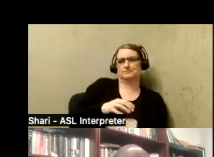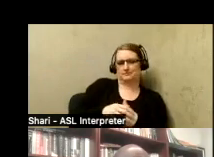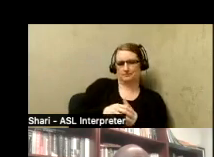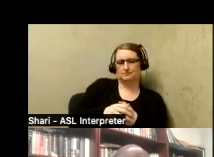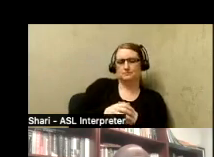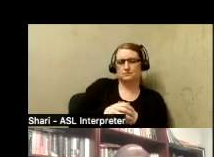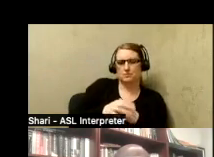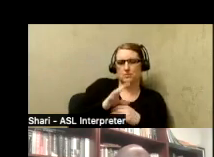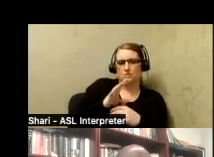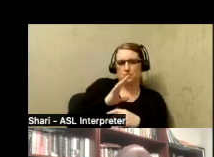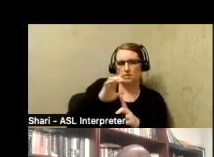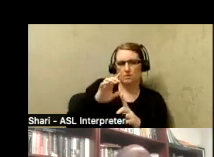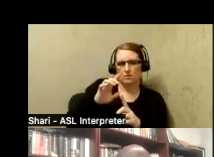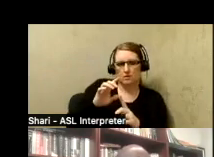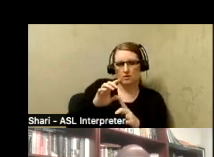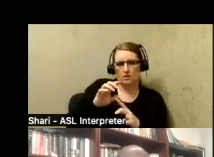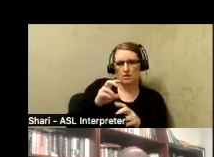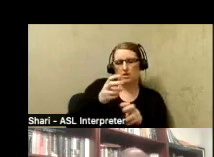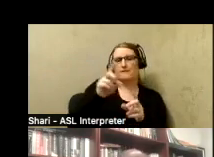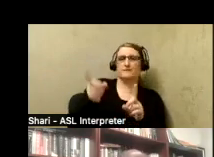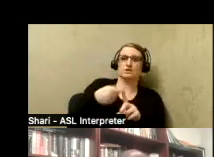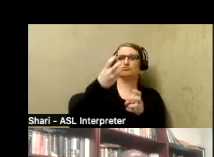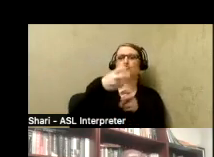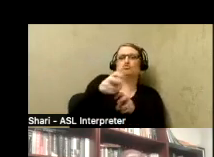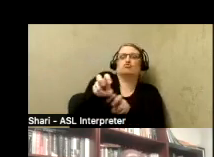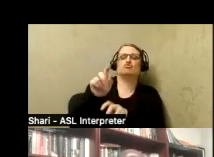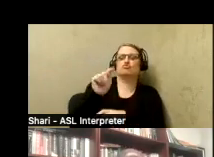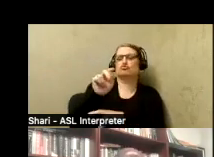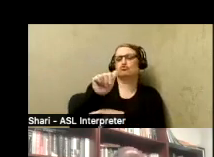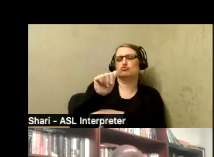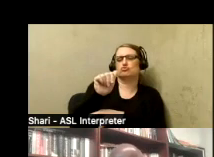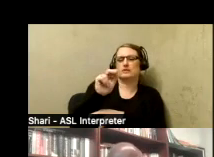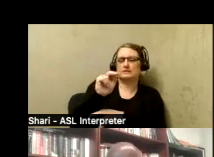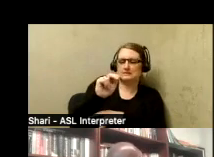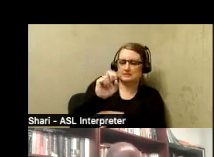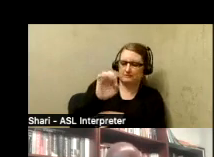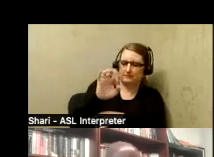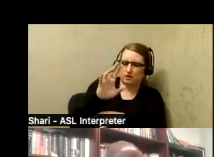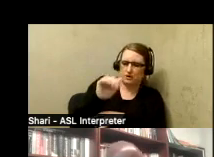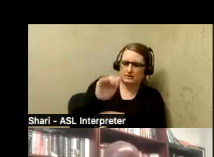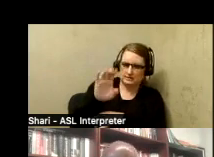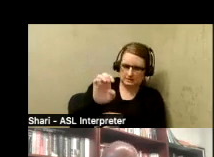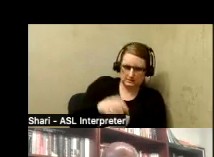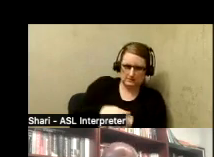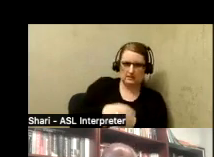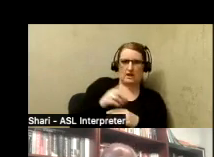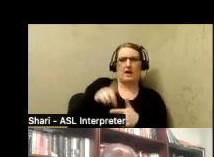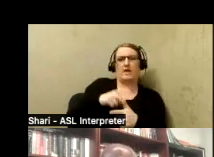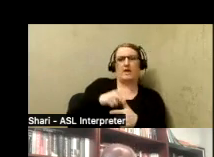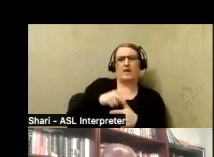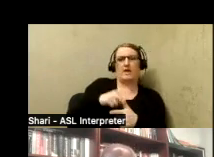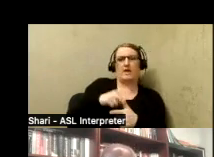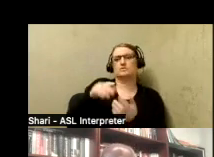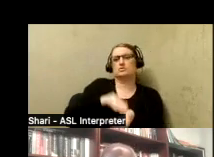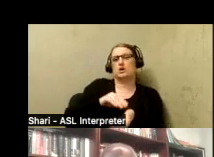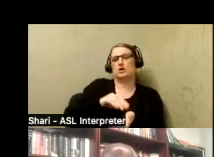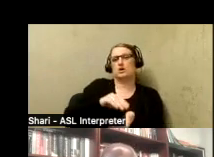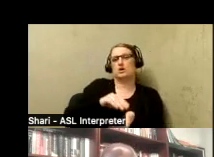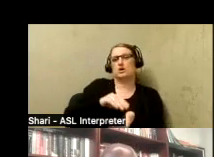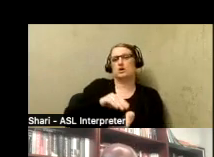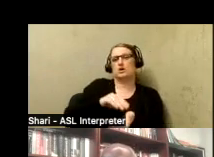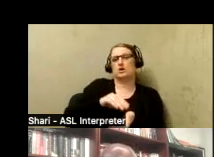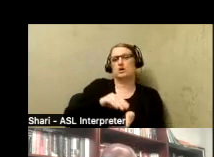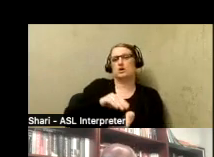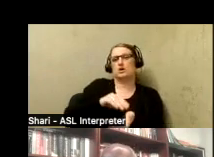earlier panel, or burst transference, and what this might look like. And then finally, Dr. Ben-Moshe is going to